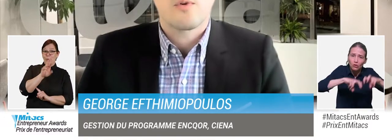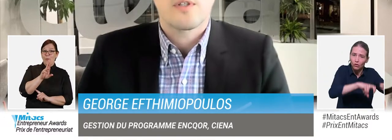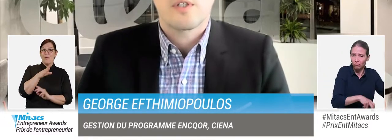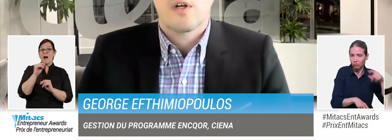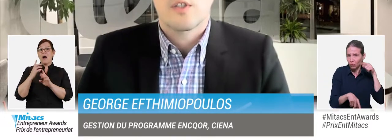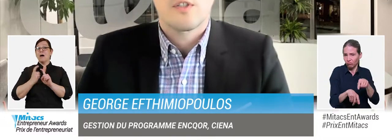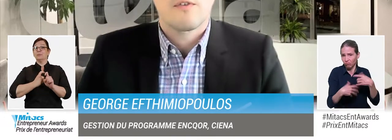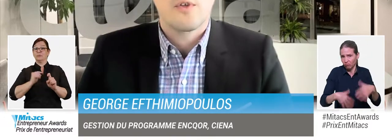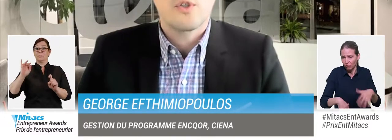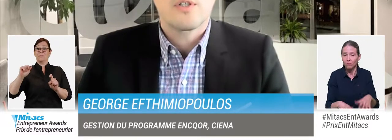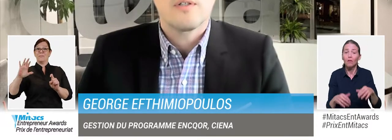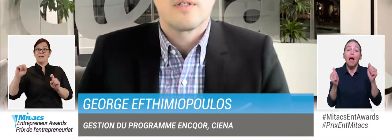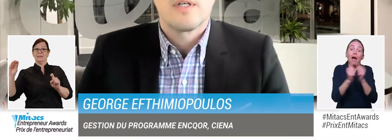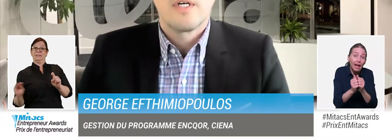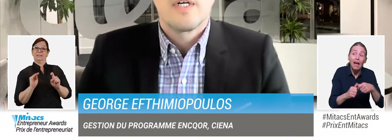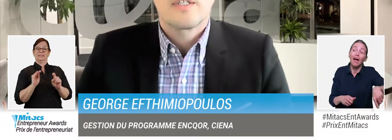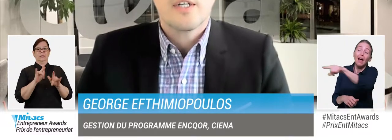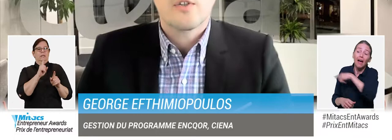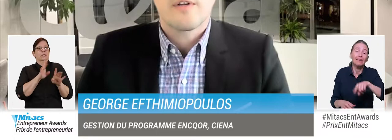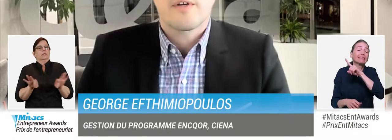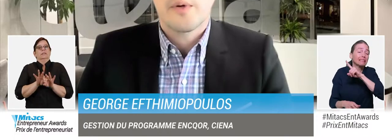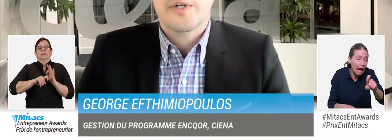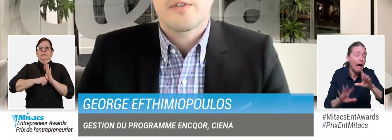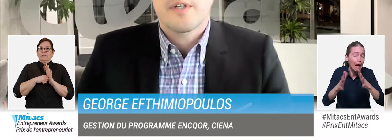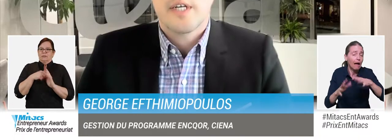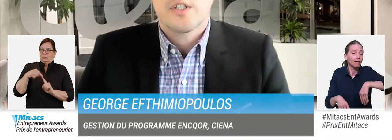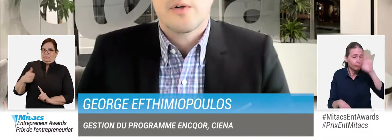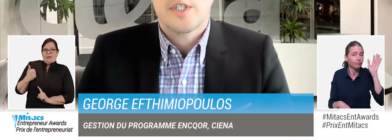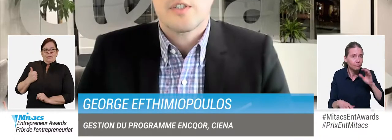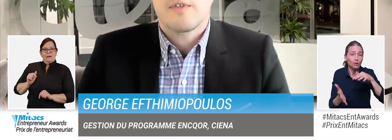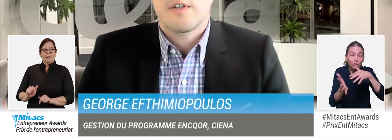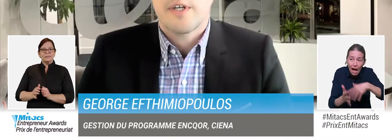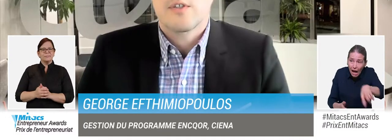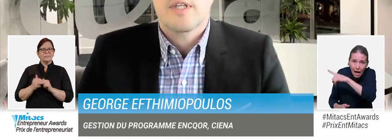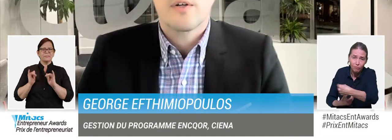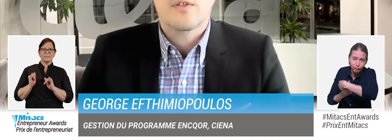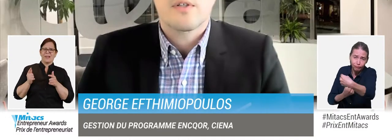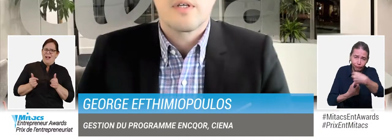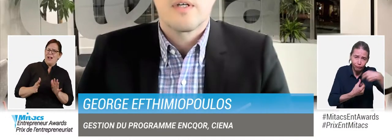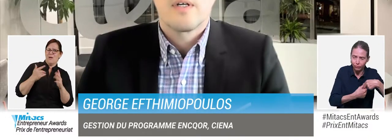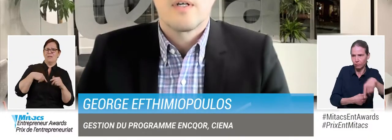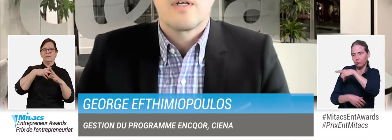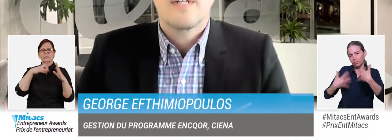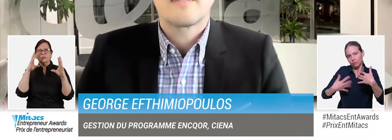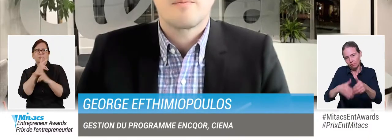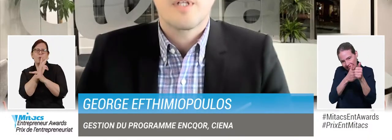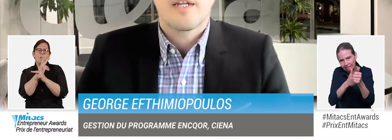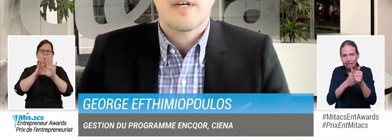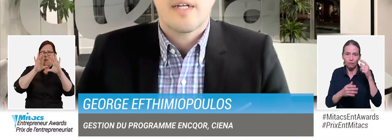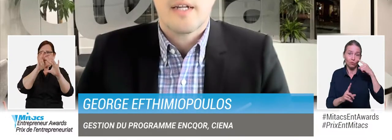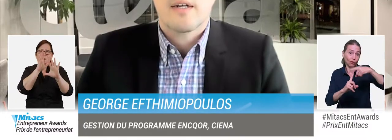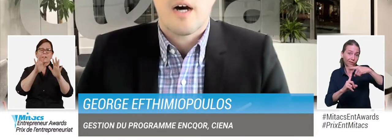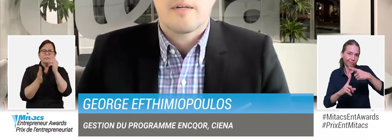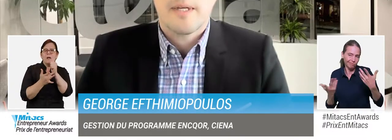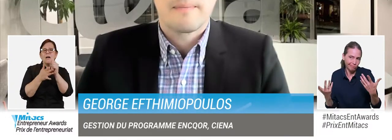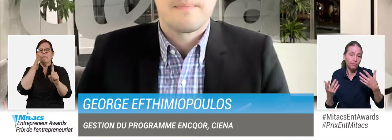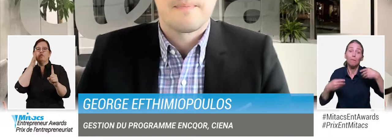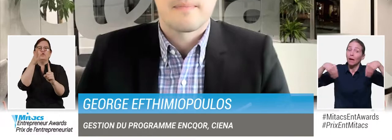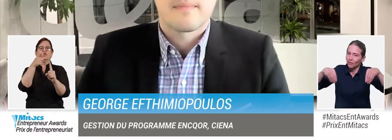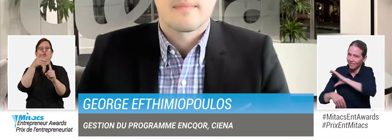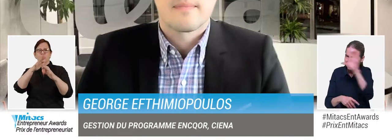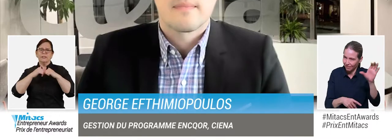us to explore the technologies of the future, kickstarting the careers of the next generation of innovators and leaders, and stimulating the Canadian